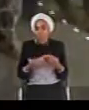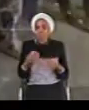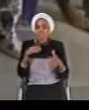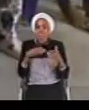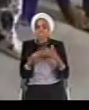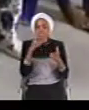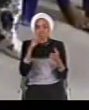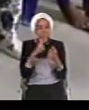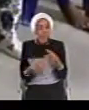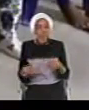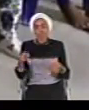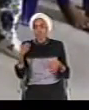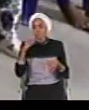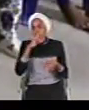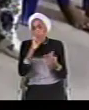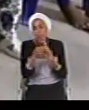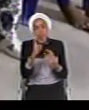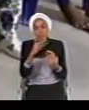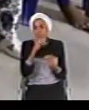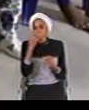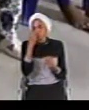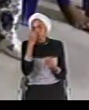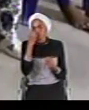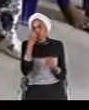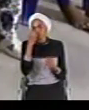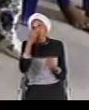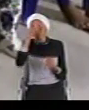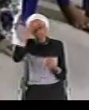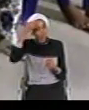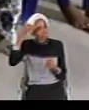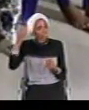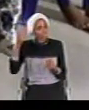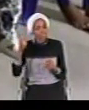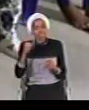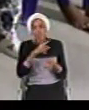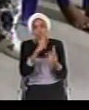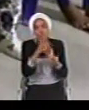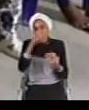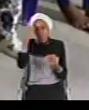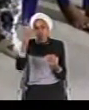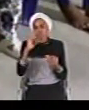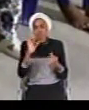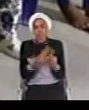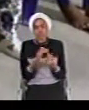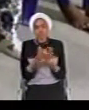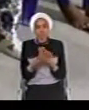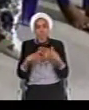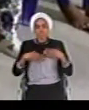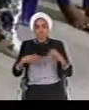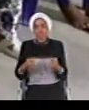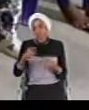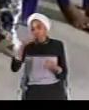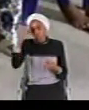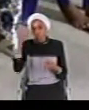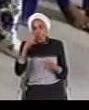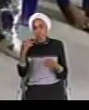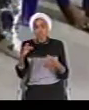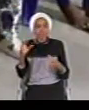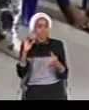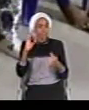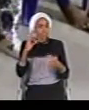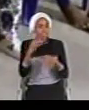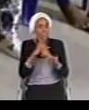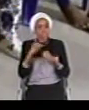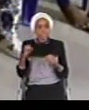We will not forget repentance just because you are getting healed, just because you are getting delivered, just because you